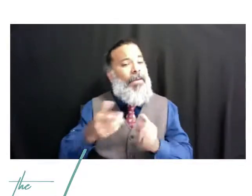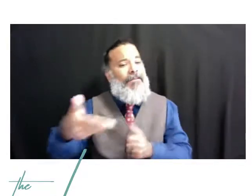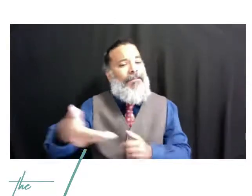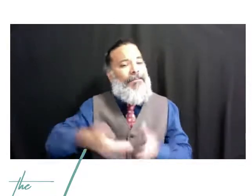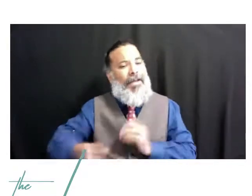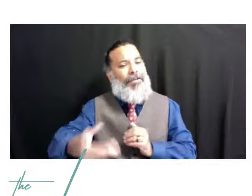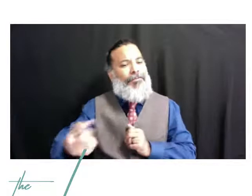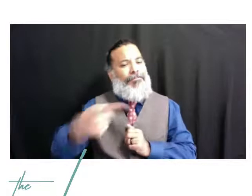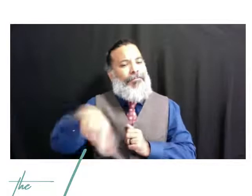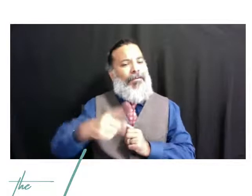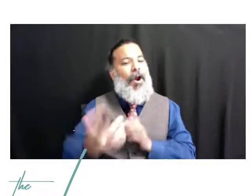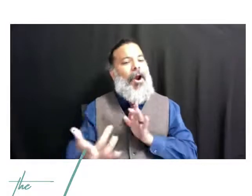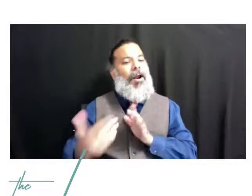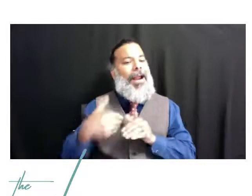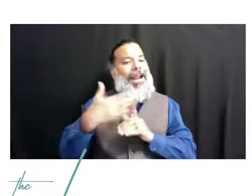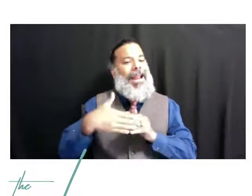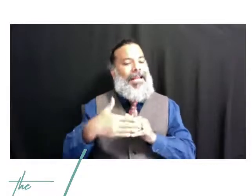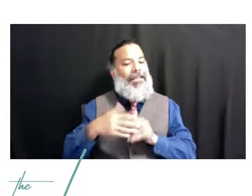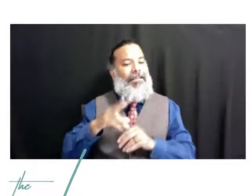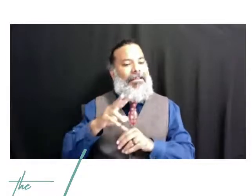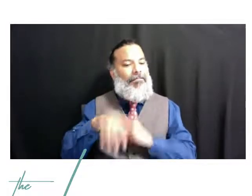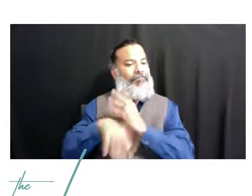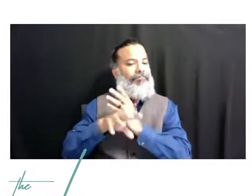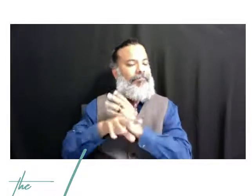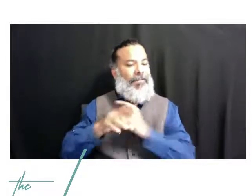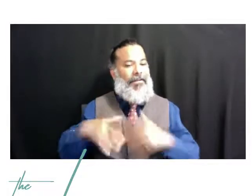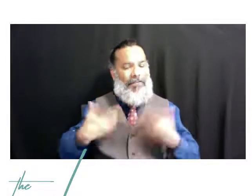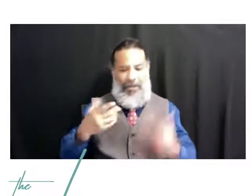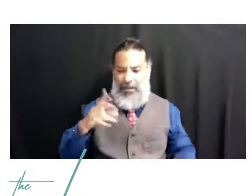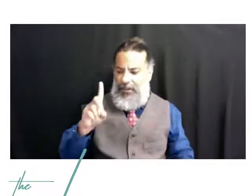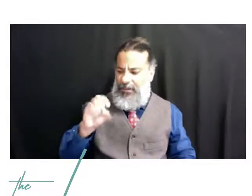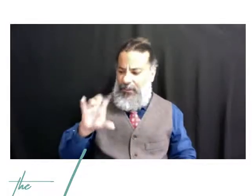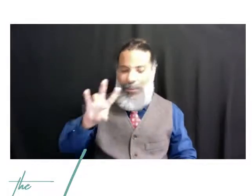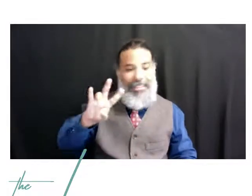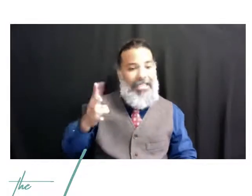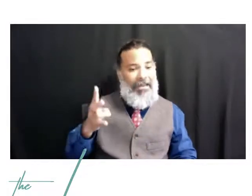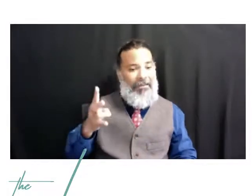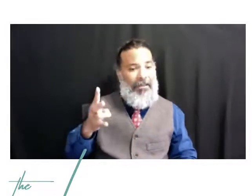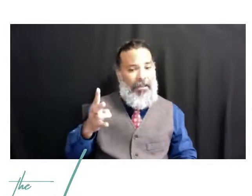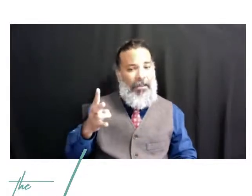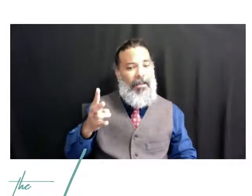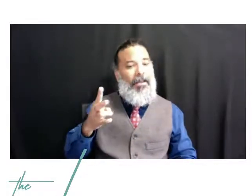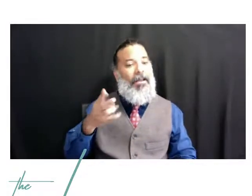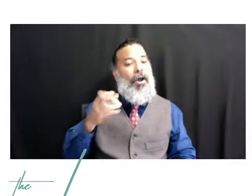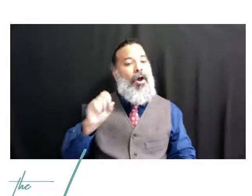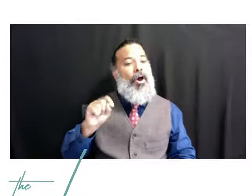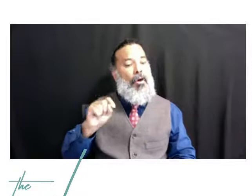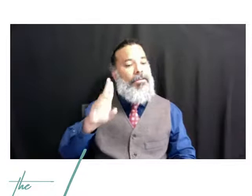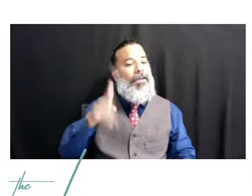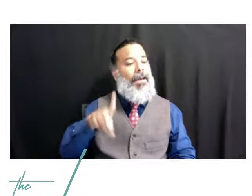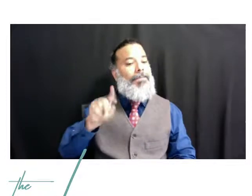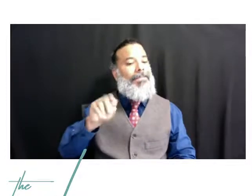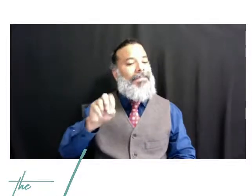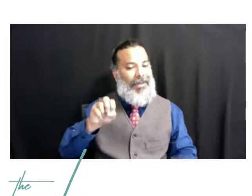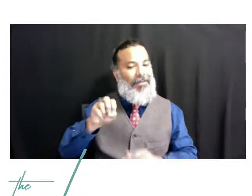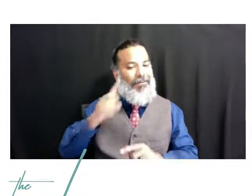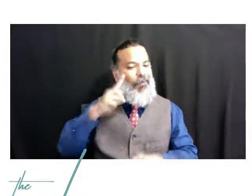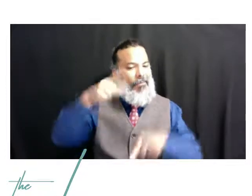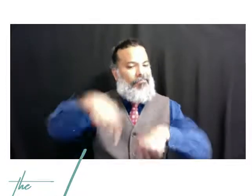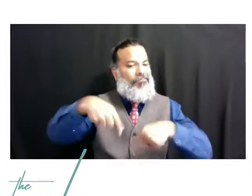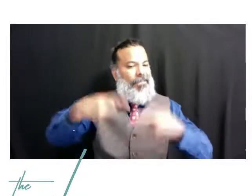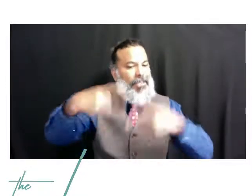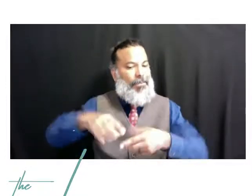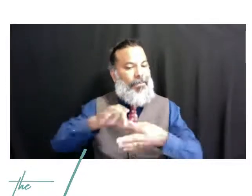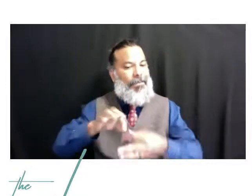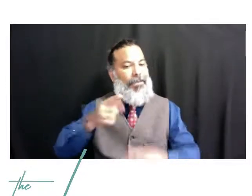your calendars for our next virtual event, which will take place on December 7th, when we host a community update and discussion in conjunction with